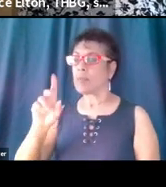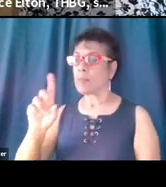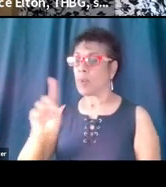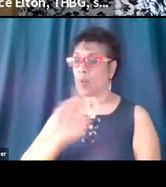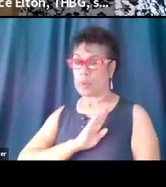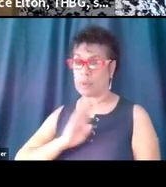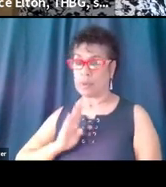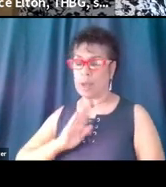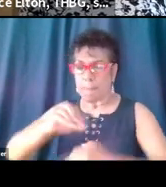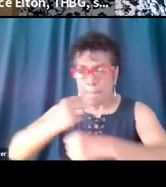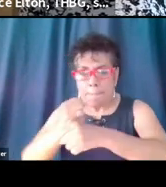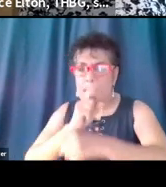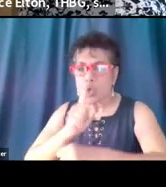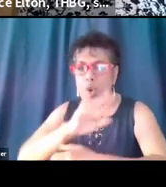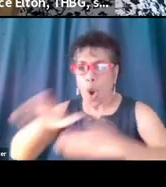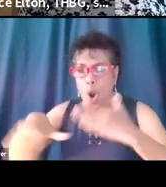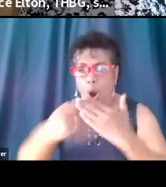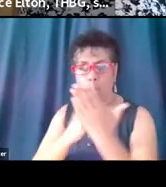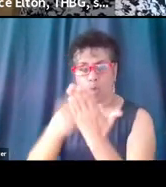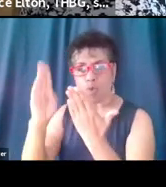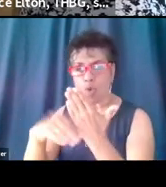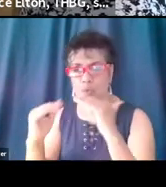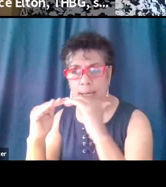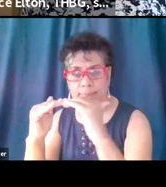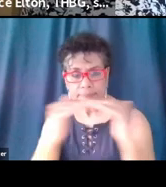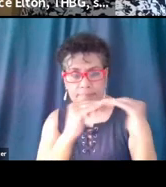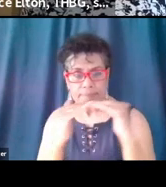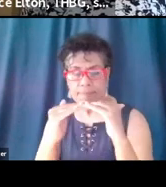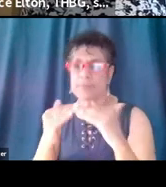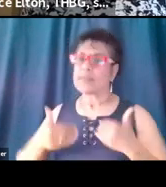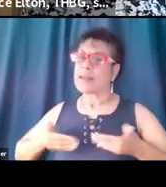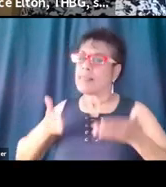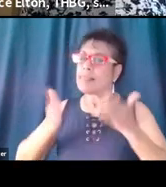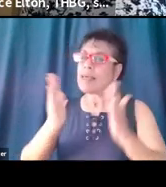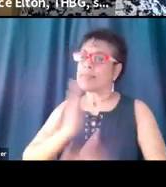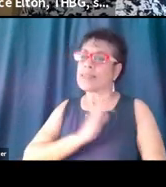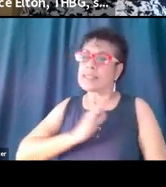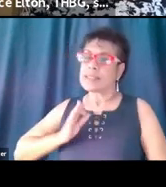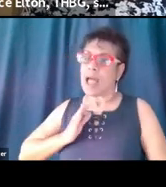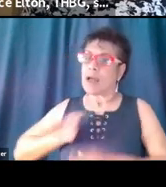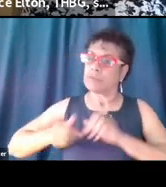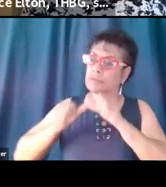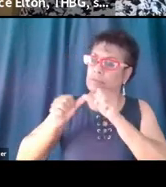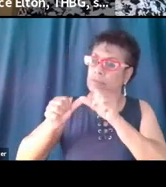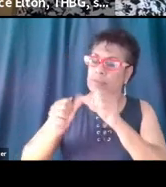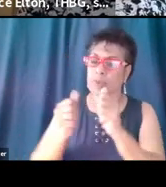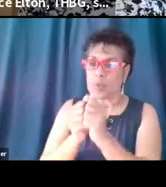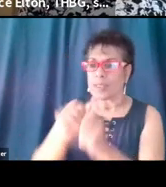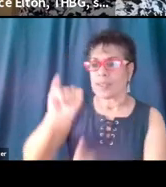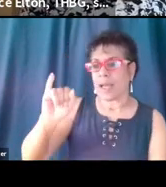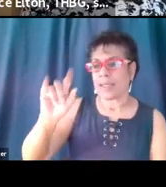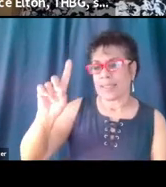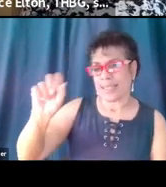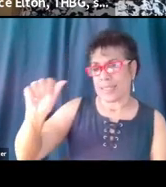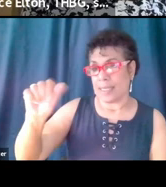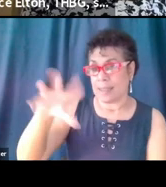of our programs are strategically aligned. And it really prepares staff to carry out these programs in a way with IDEA in mind.